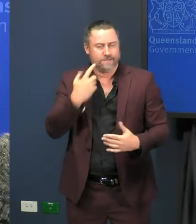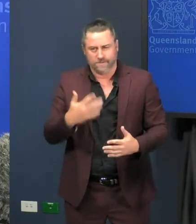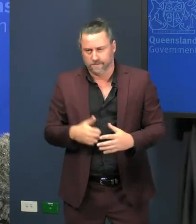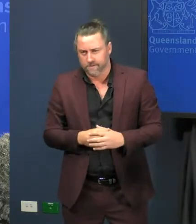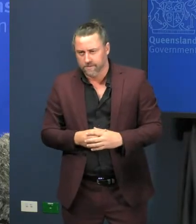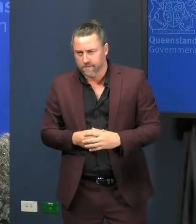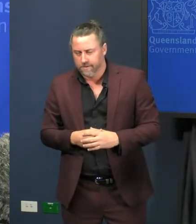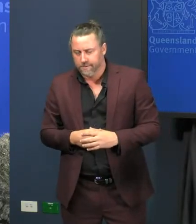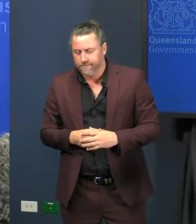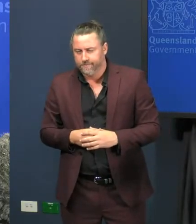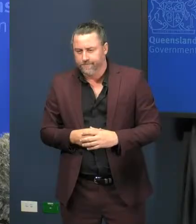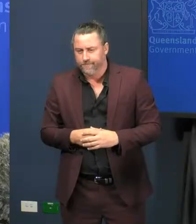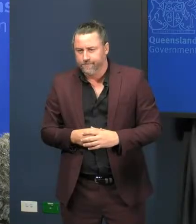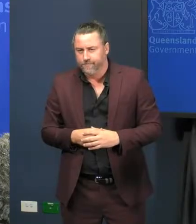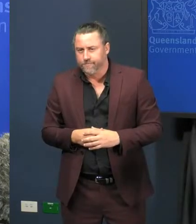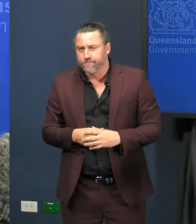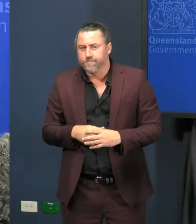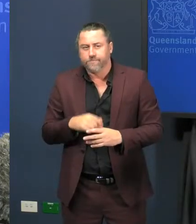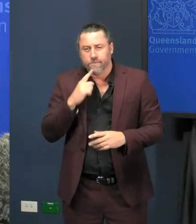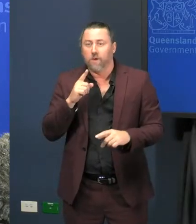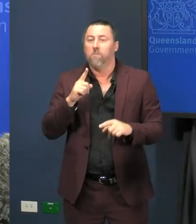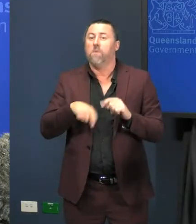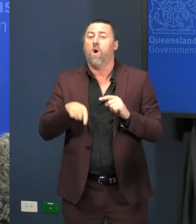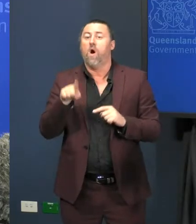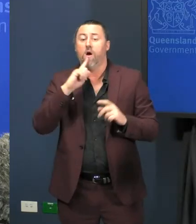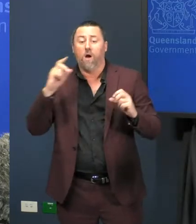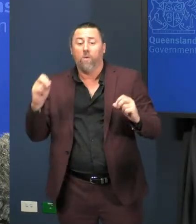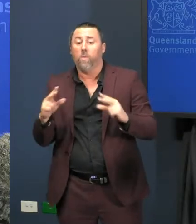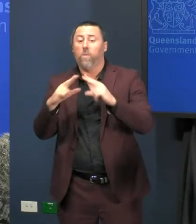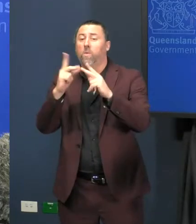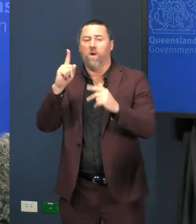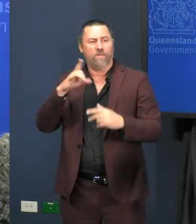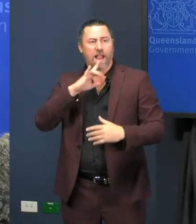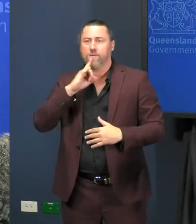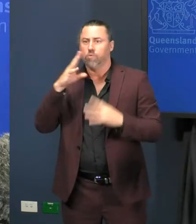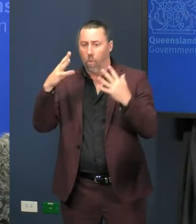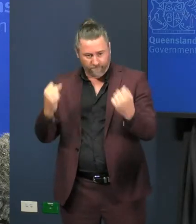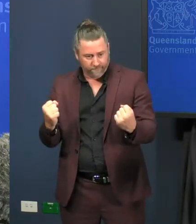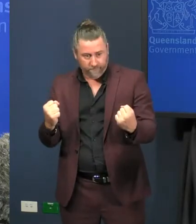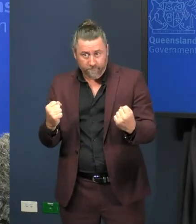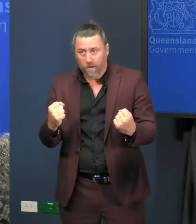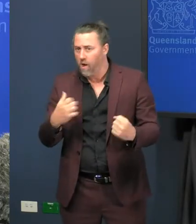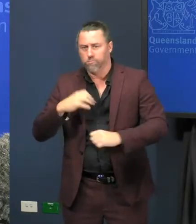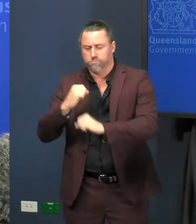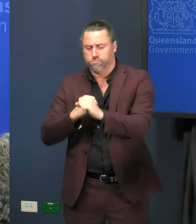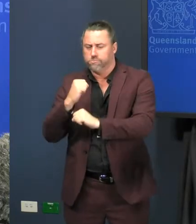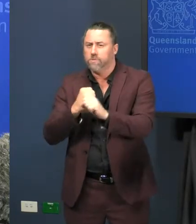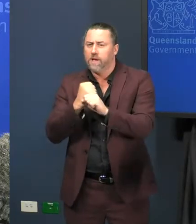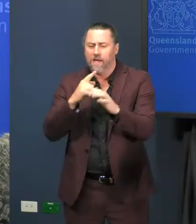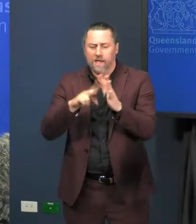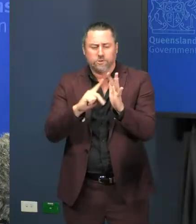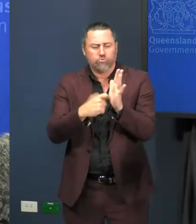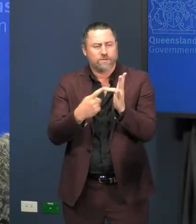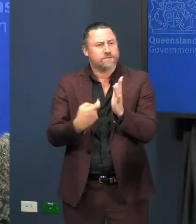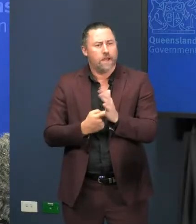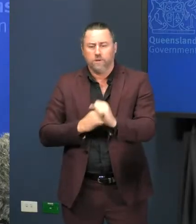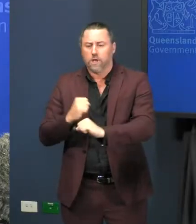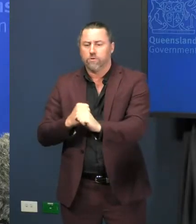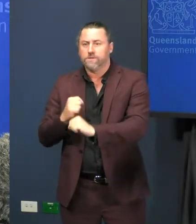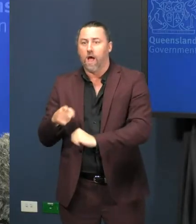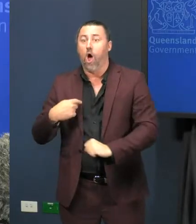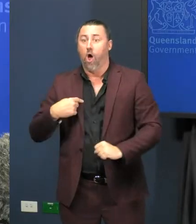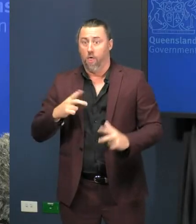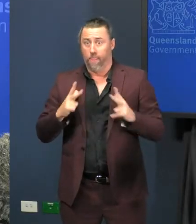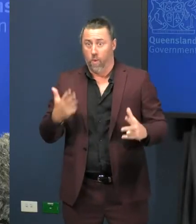telecommunications are reliant on backup generators, so we've also spoken about to those telcos about making sure that they have